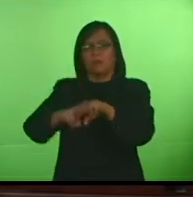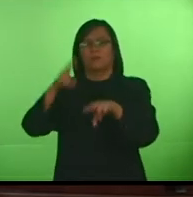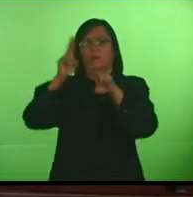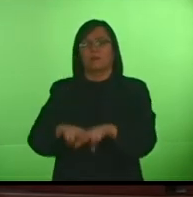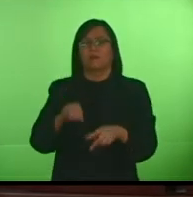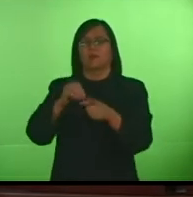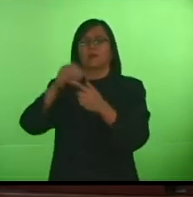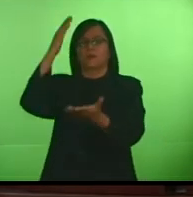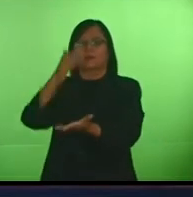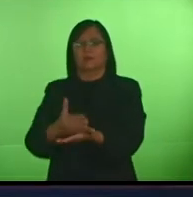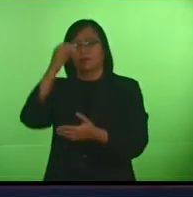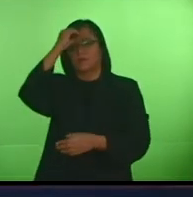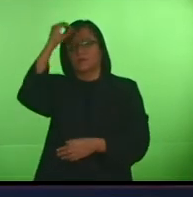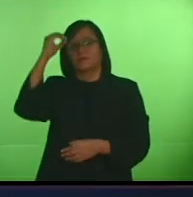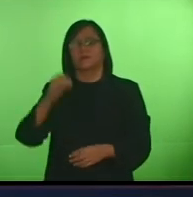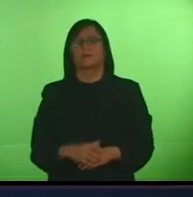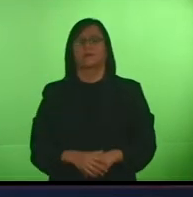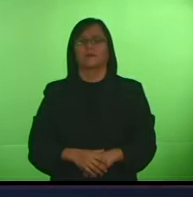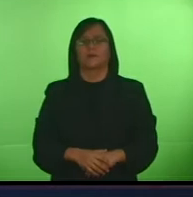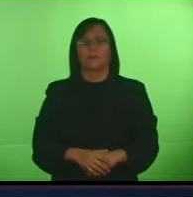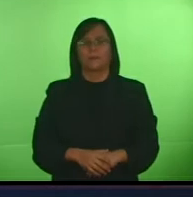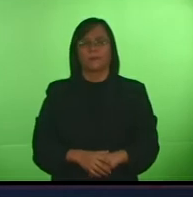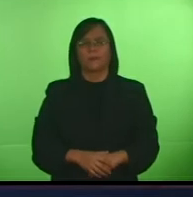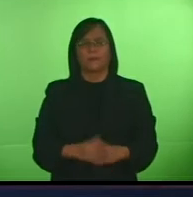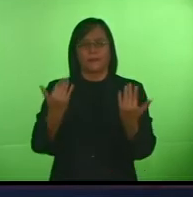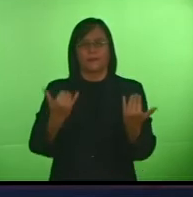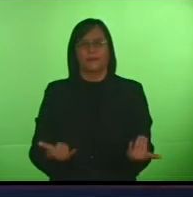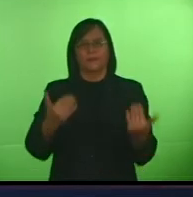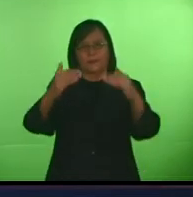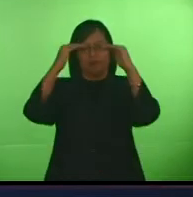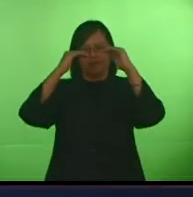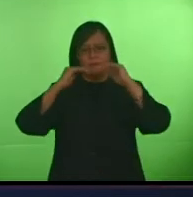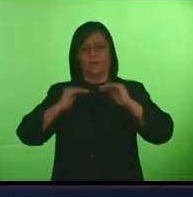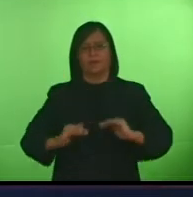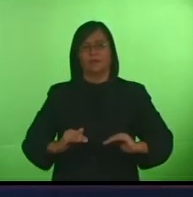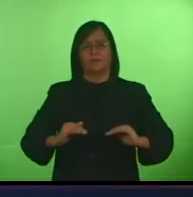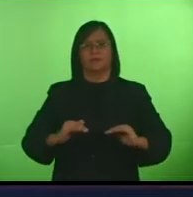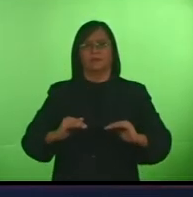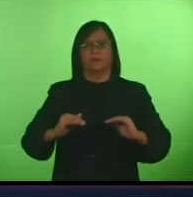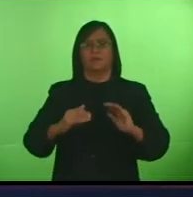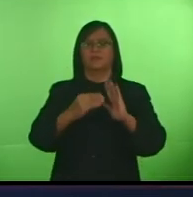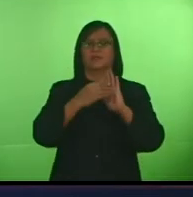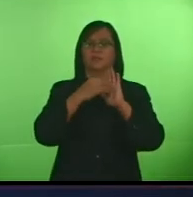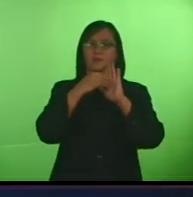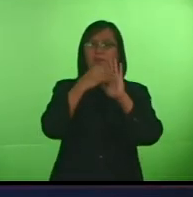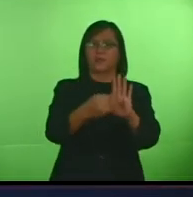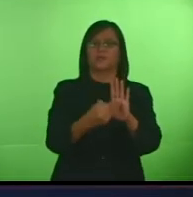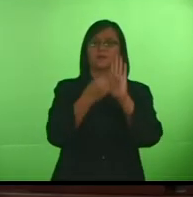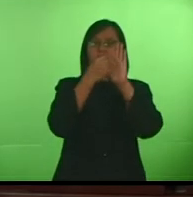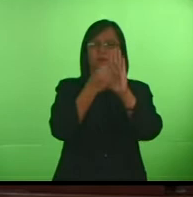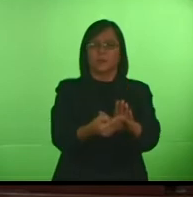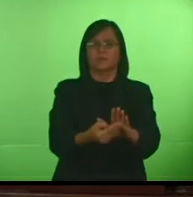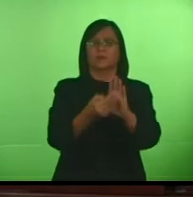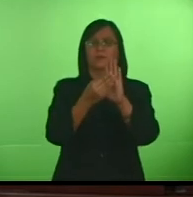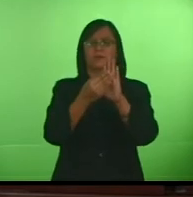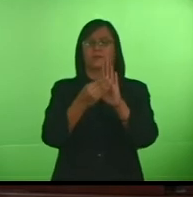opinions. Okay. Now we go to the next stage, is the proof that makes up the volume of